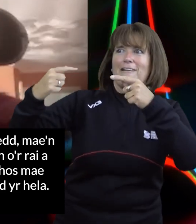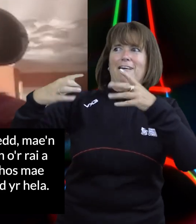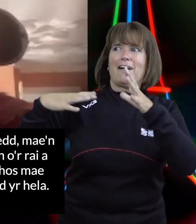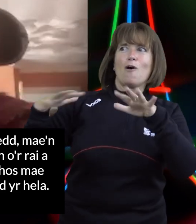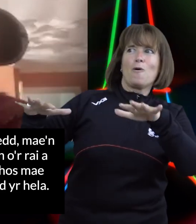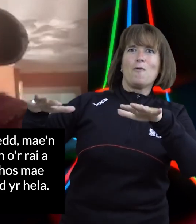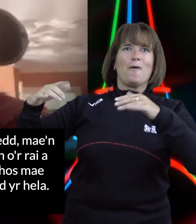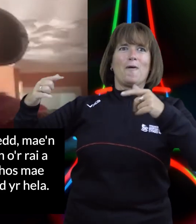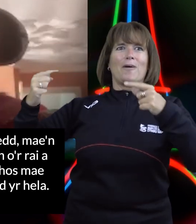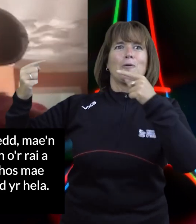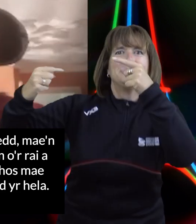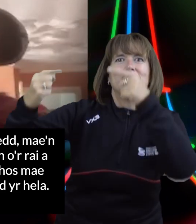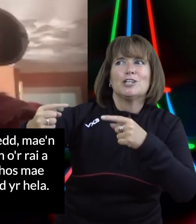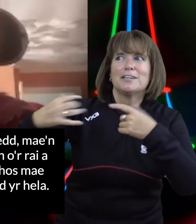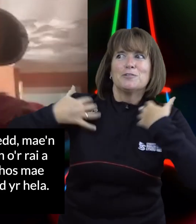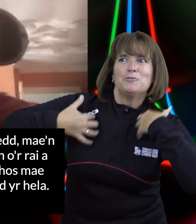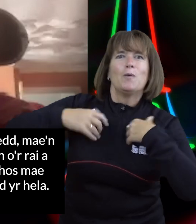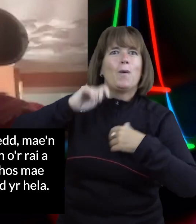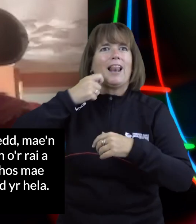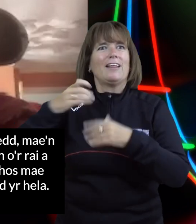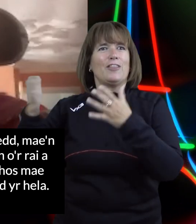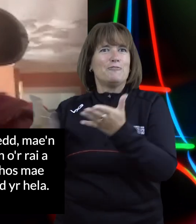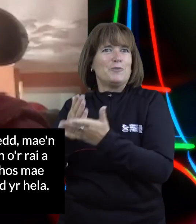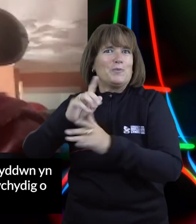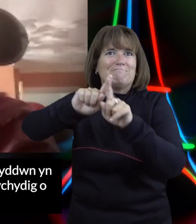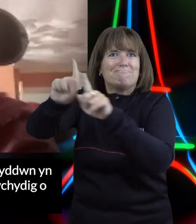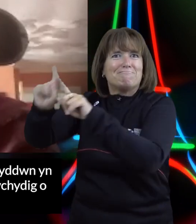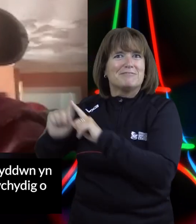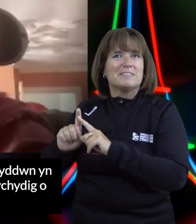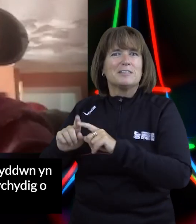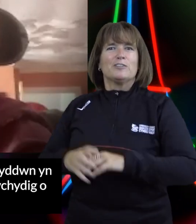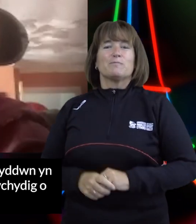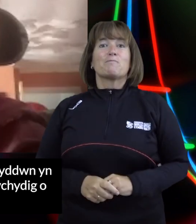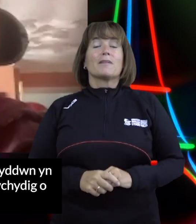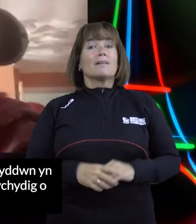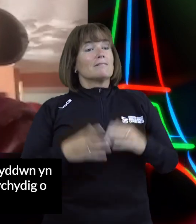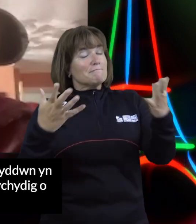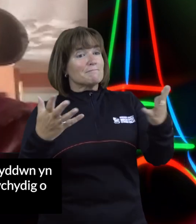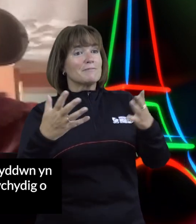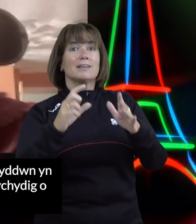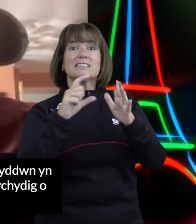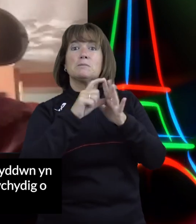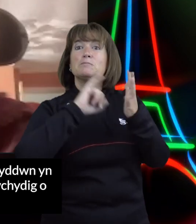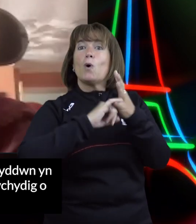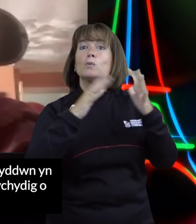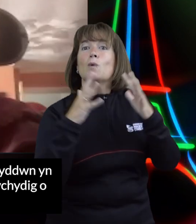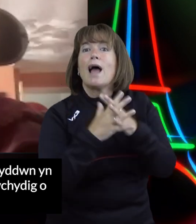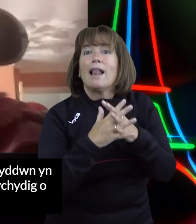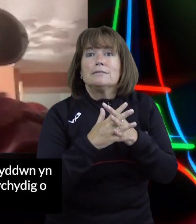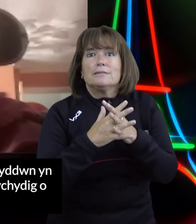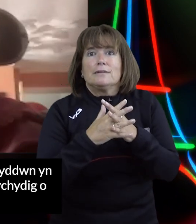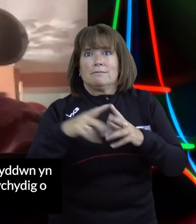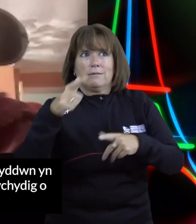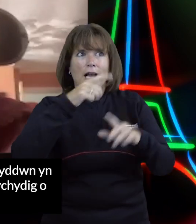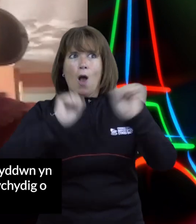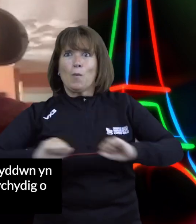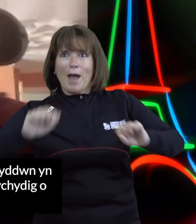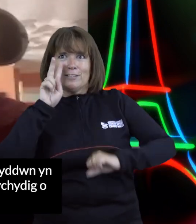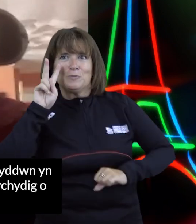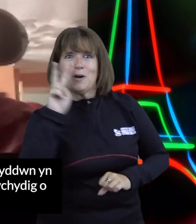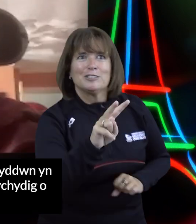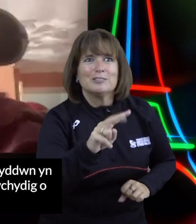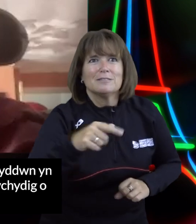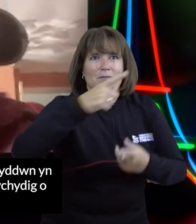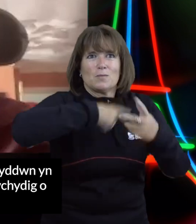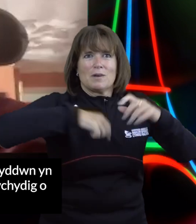couple of people on that list that I'm after. So yeah. Oh, I can't wait. And everyone at Disability Sport Wales can't wait either.